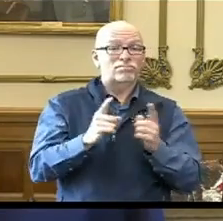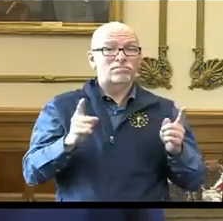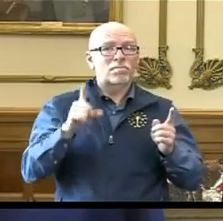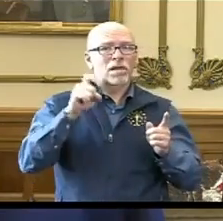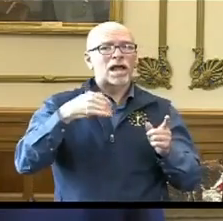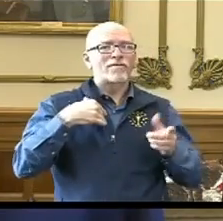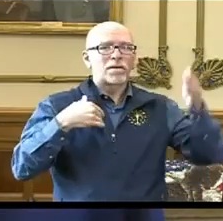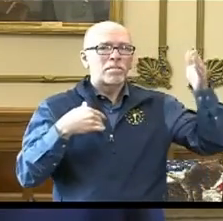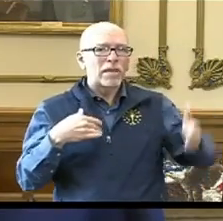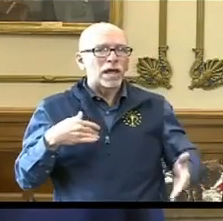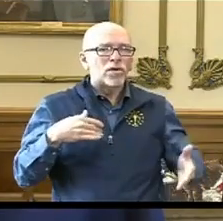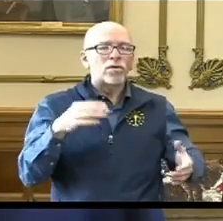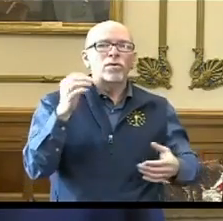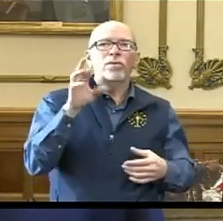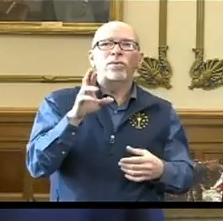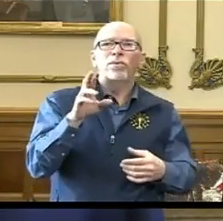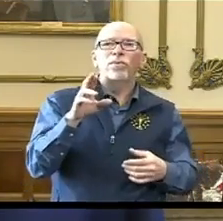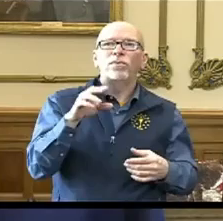barrier, or